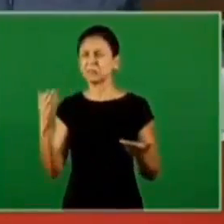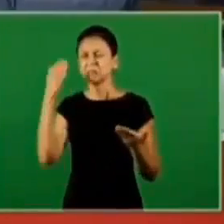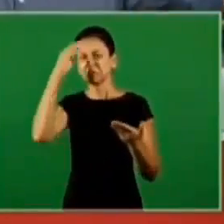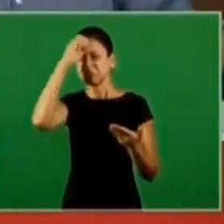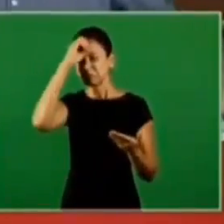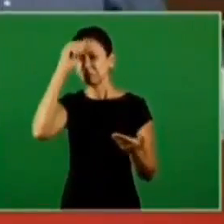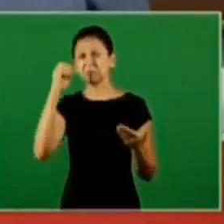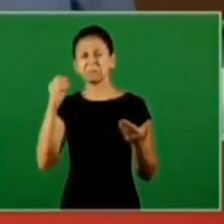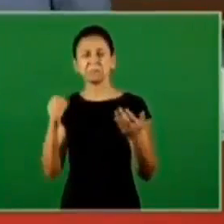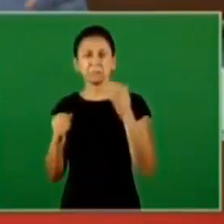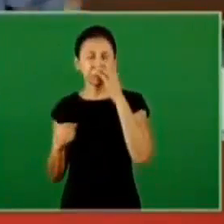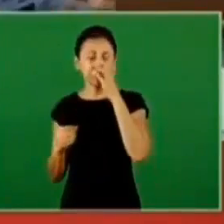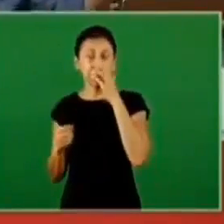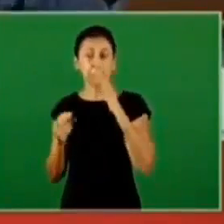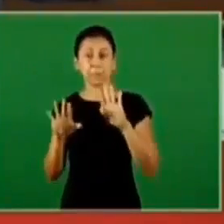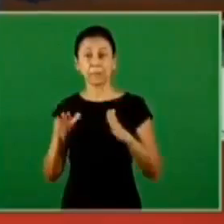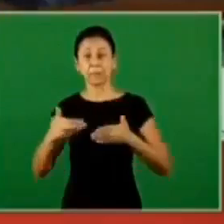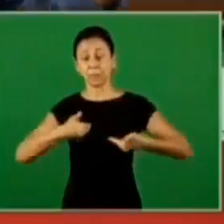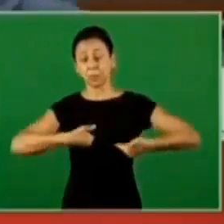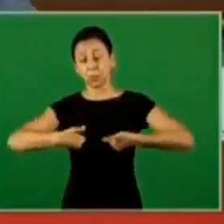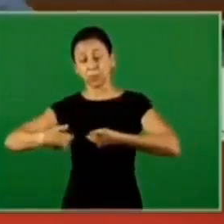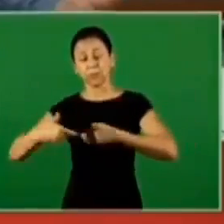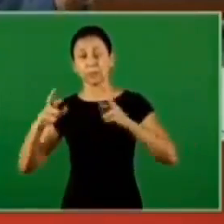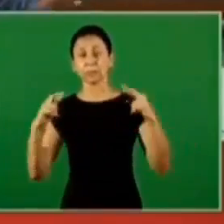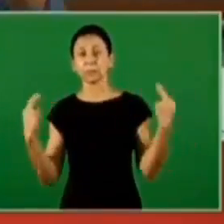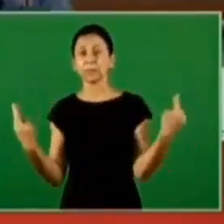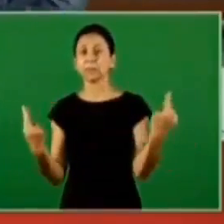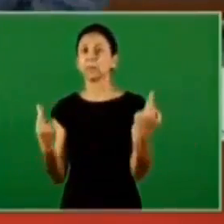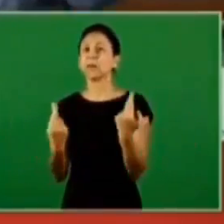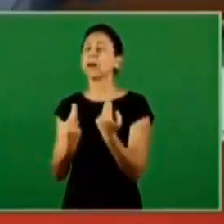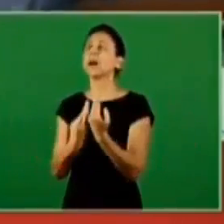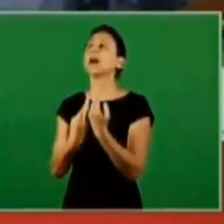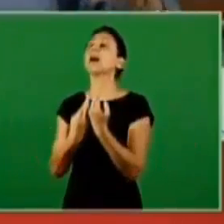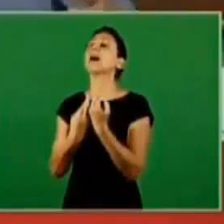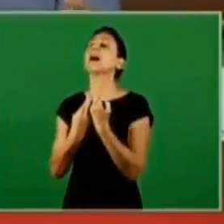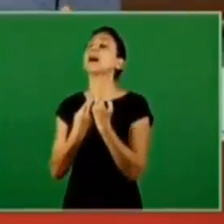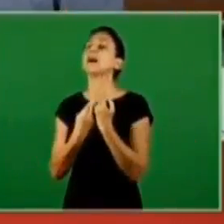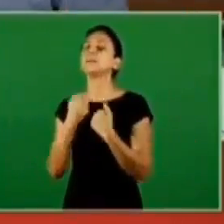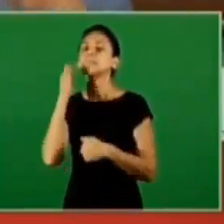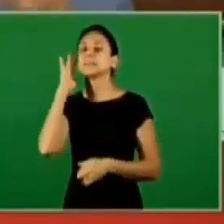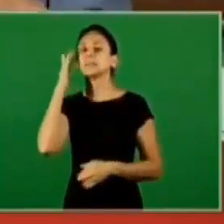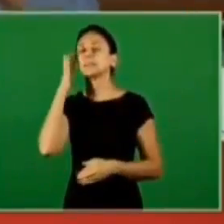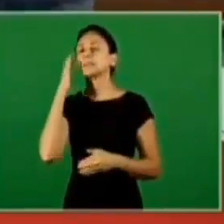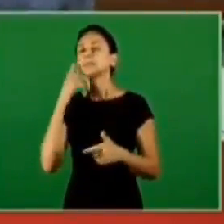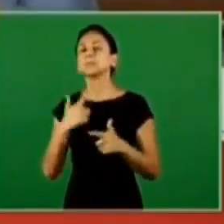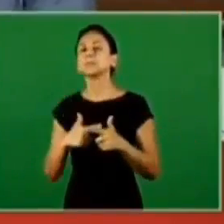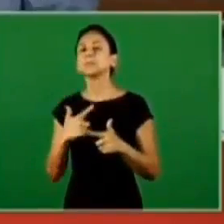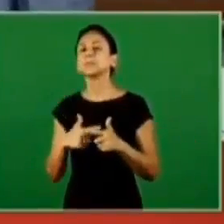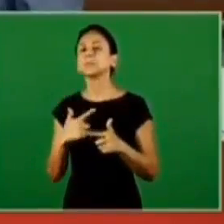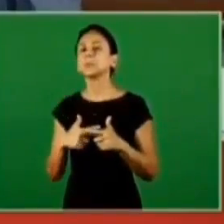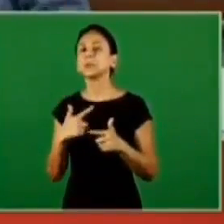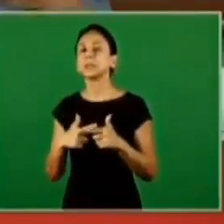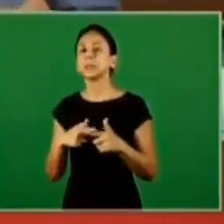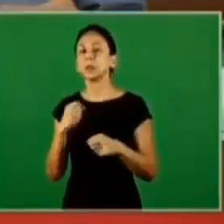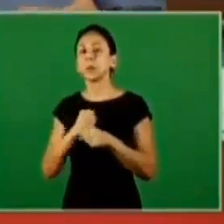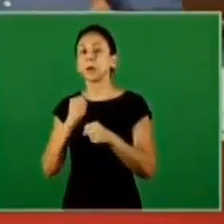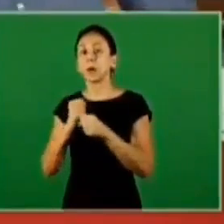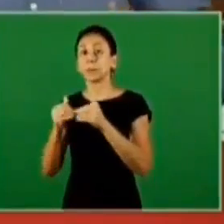any of it. But I was invited to a meeting, and that's when I began to understand how